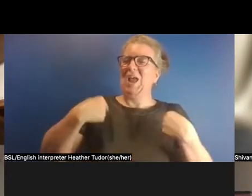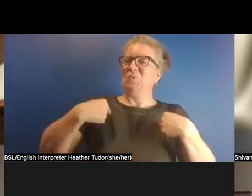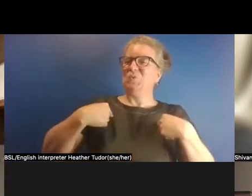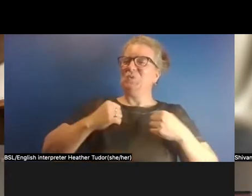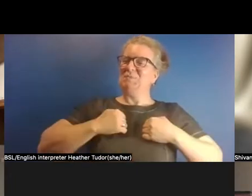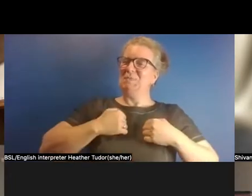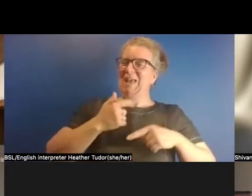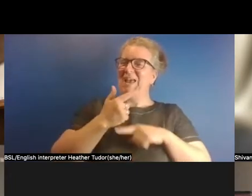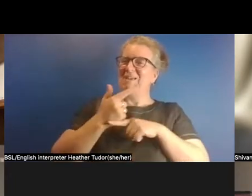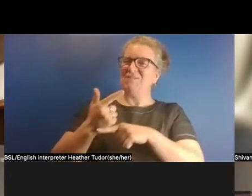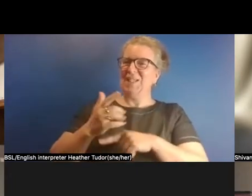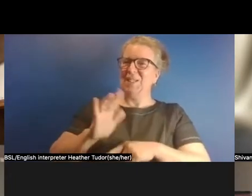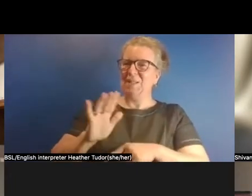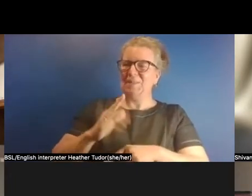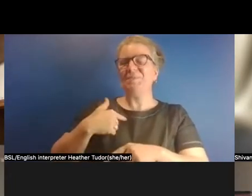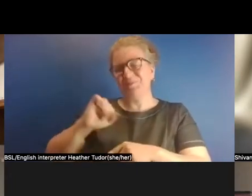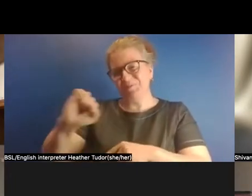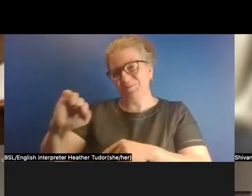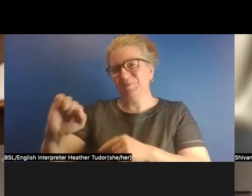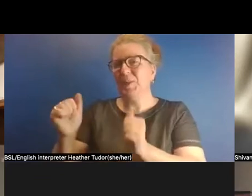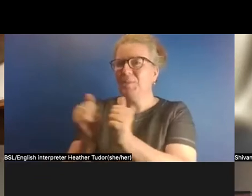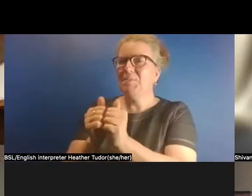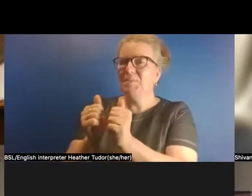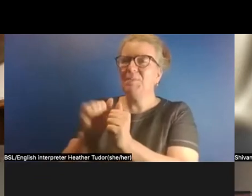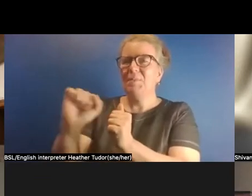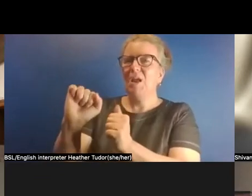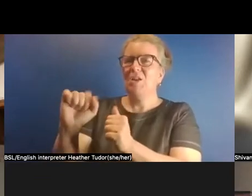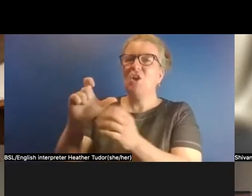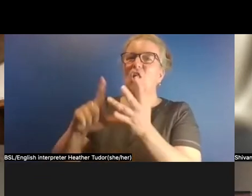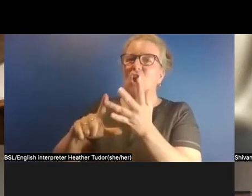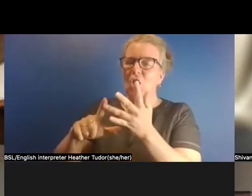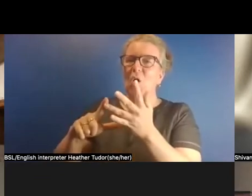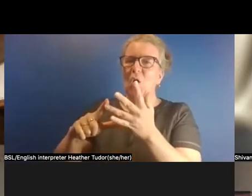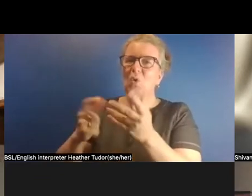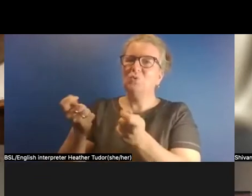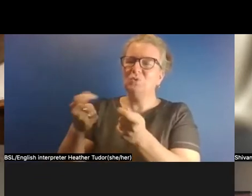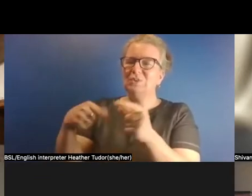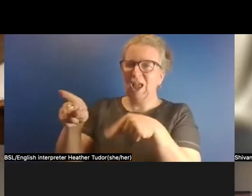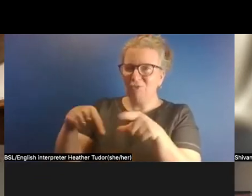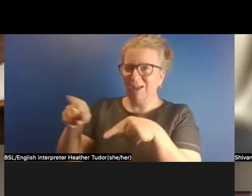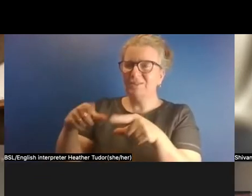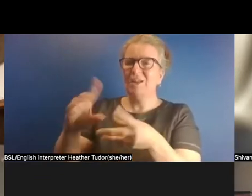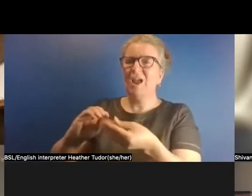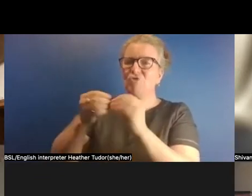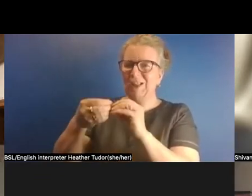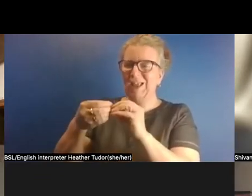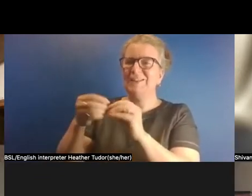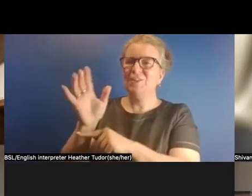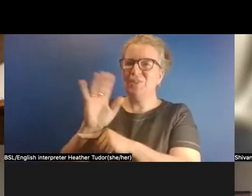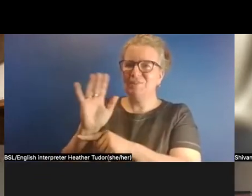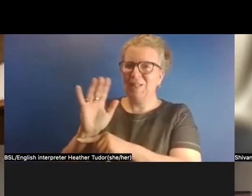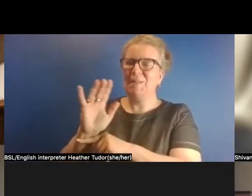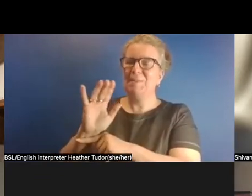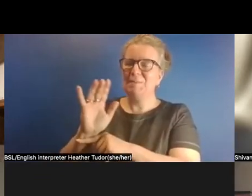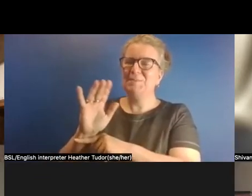too. Like he is a co-director and co-maker of the film. Oh, okay. Yes, sorry, my mistake. Thank